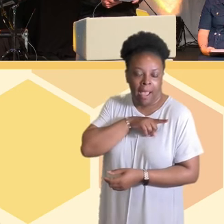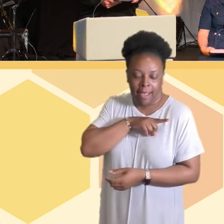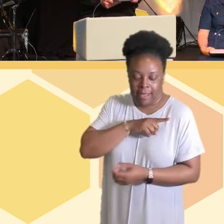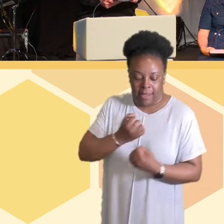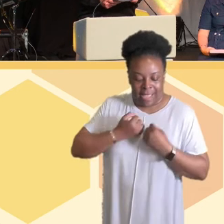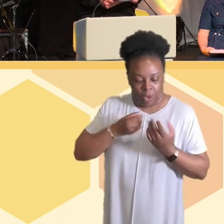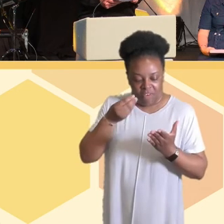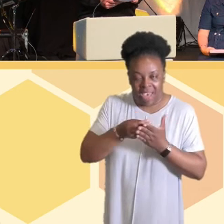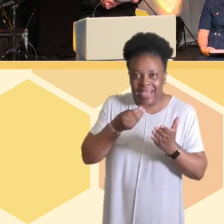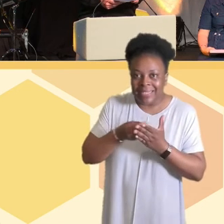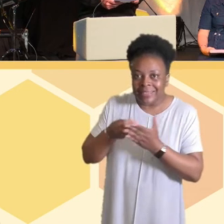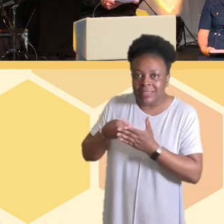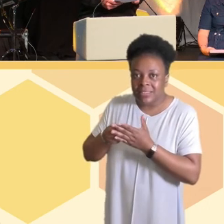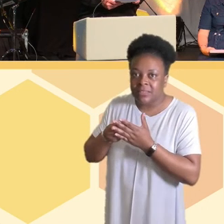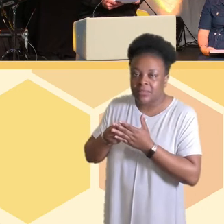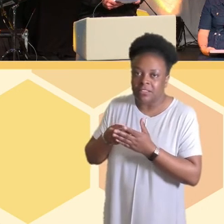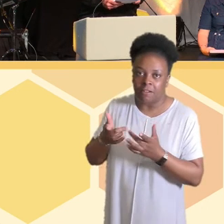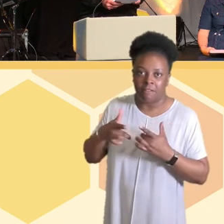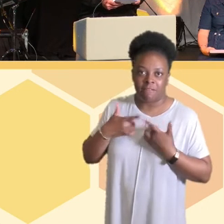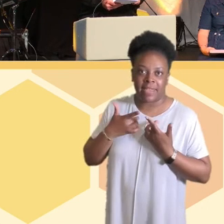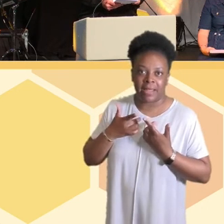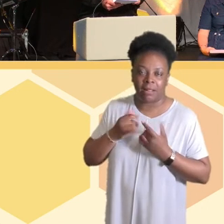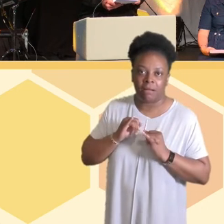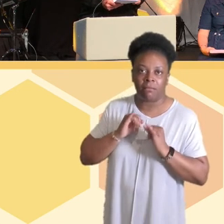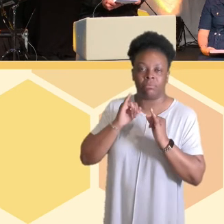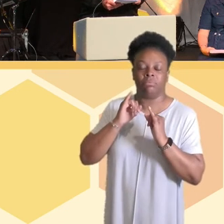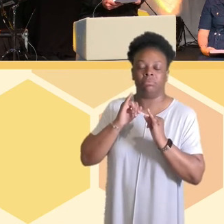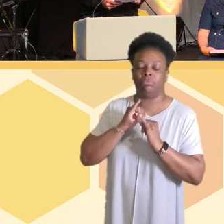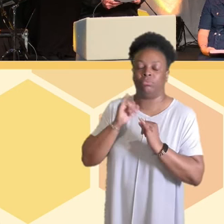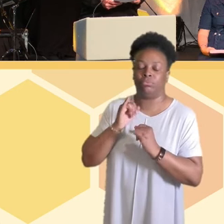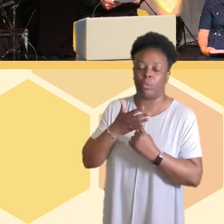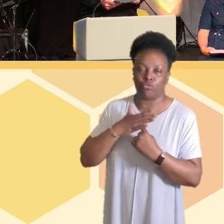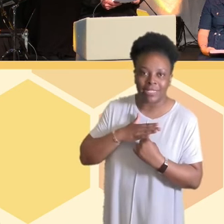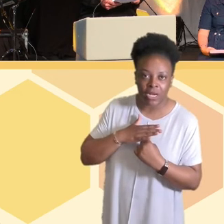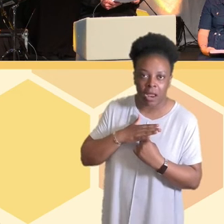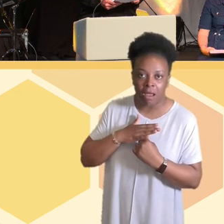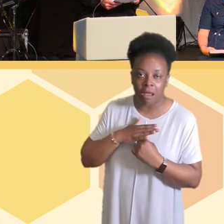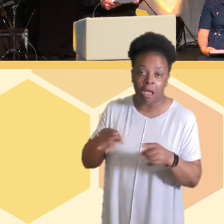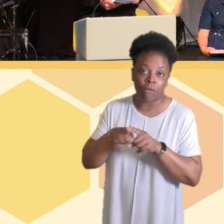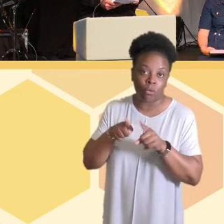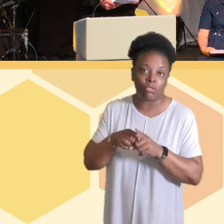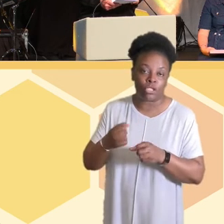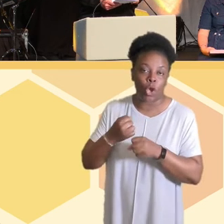member organisations are under pressure and churches are seeing increased energy bills.